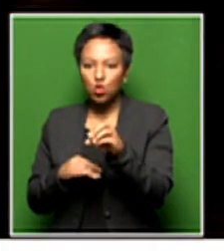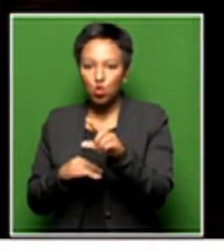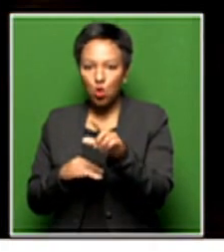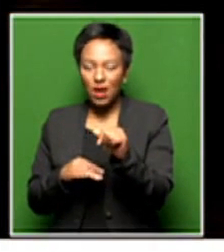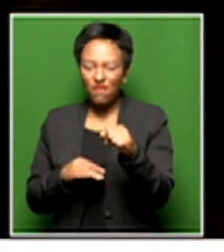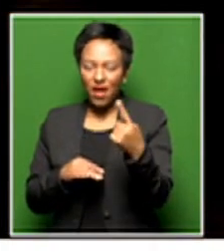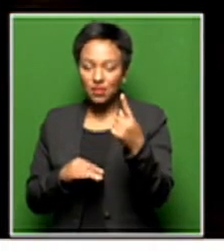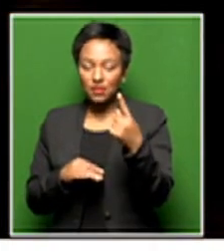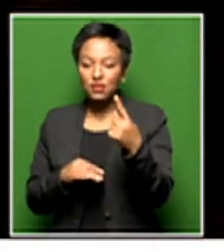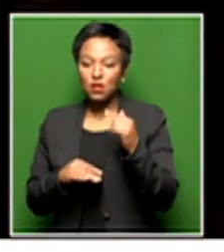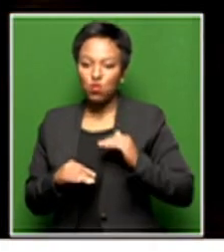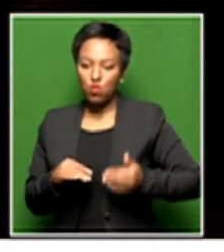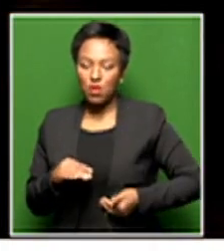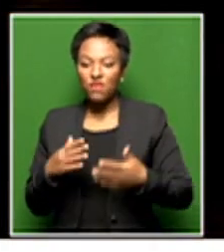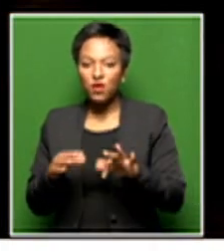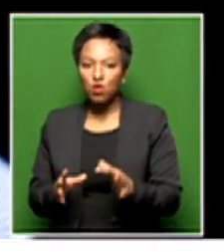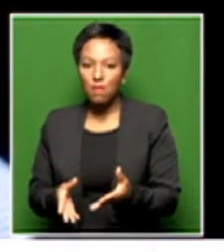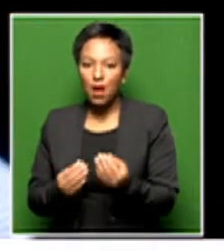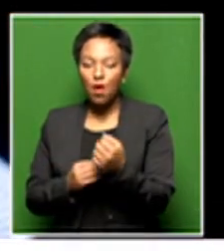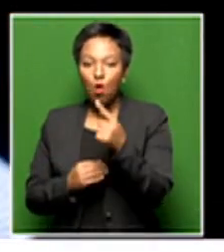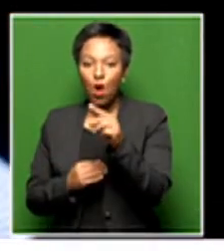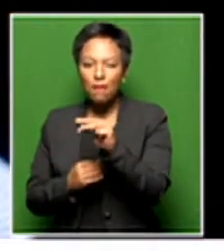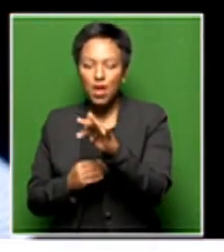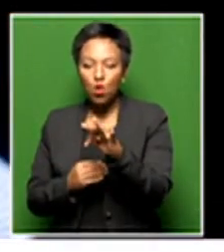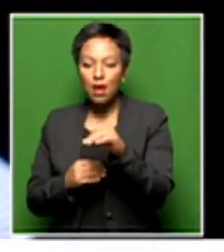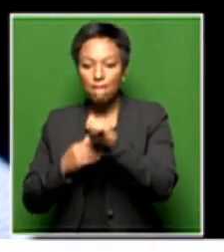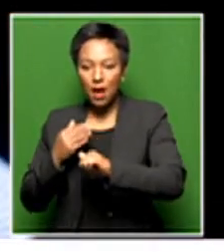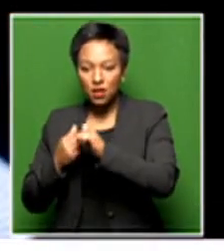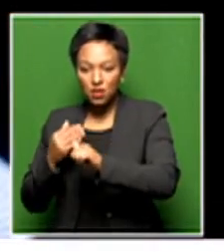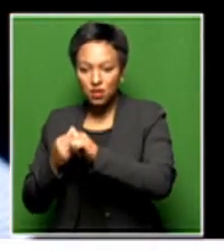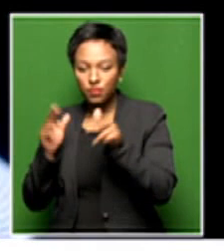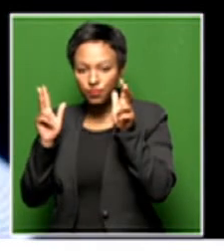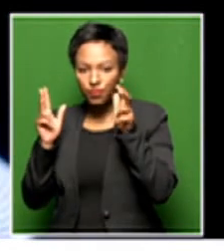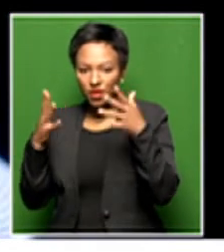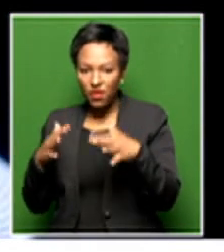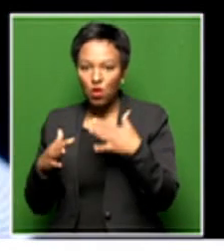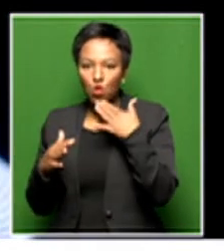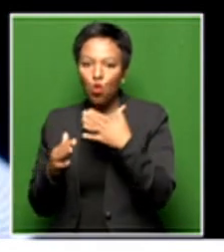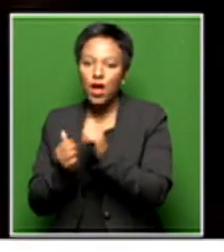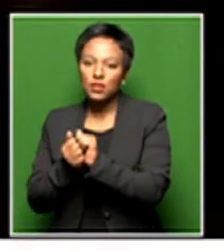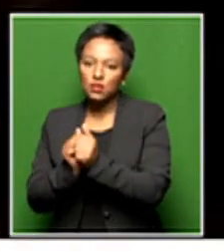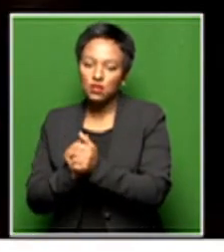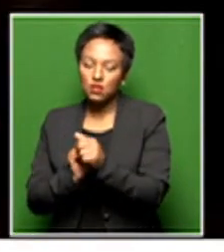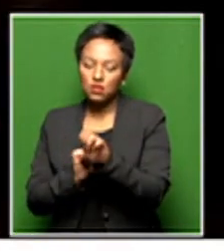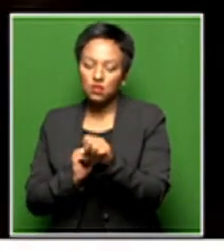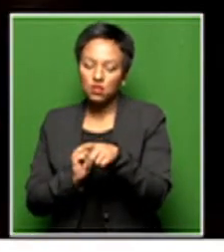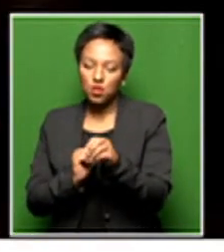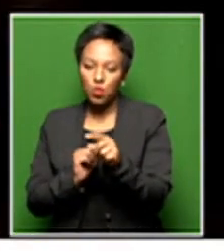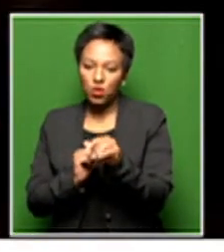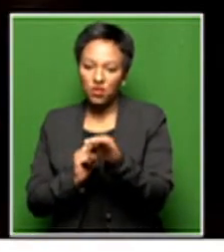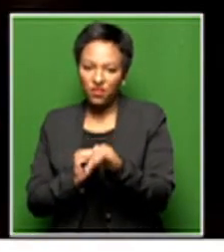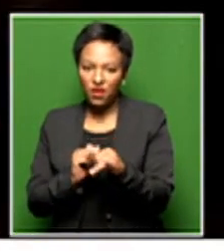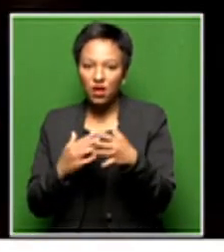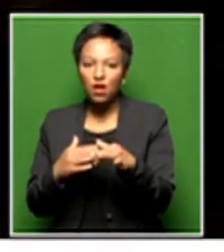female Nigerian artist to cross 1 million monthly listeners on online streaming platform Spotify. In July, she released her